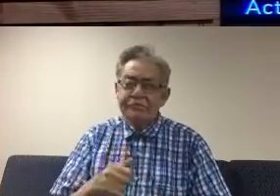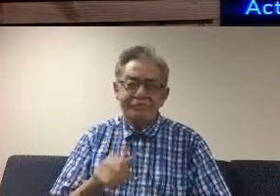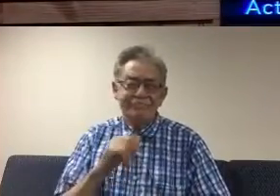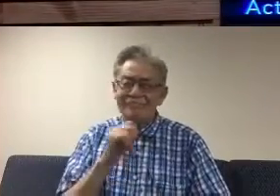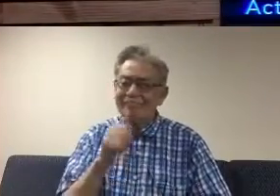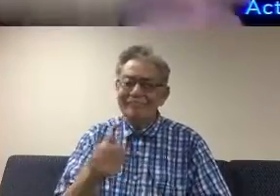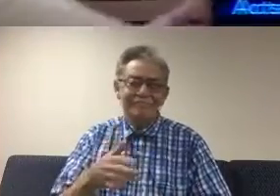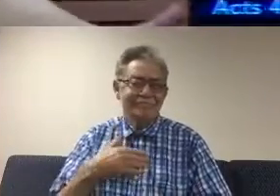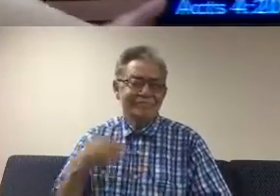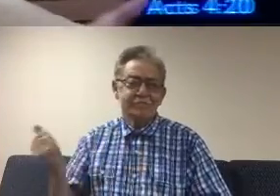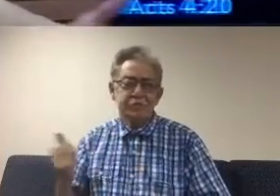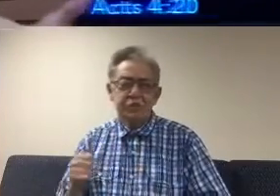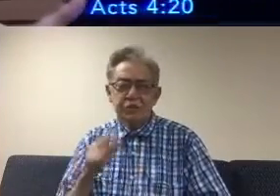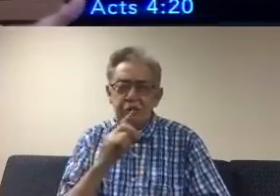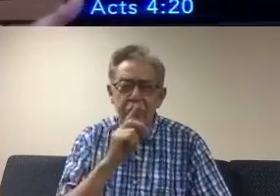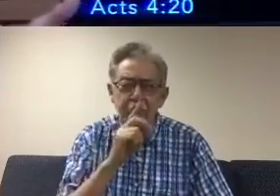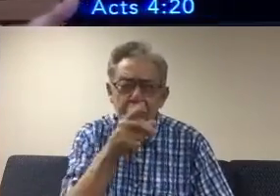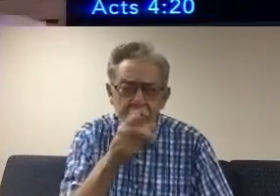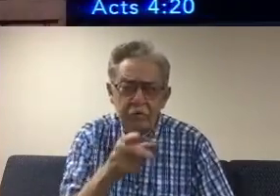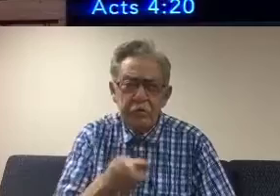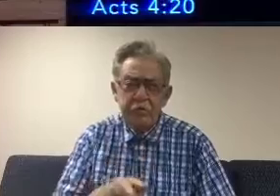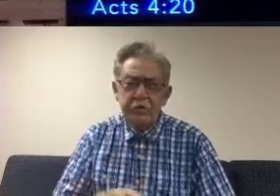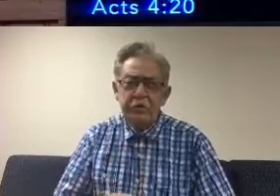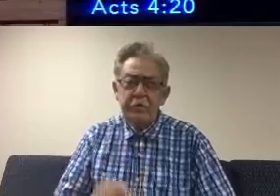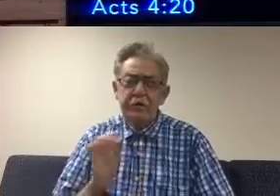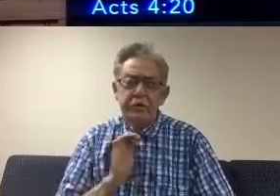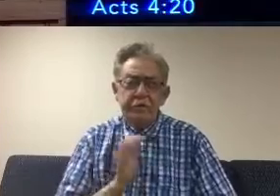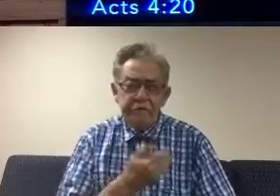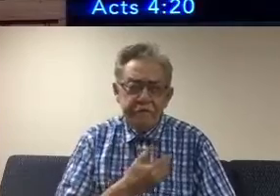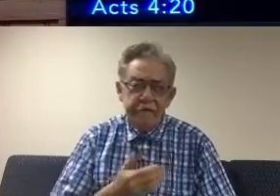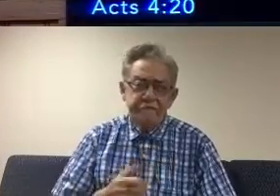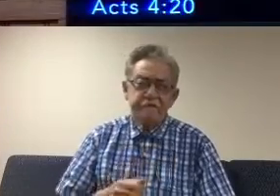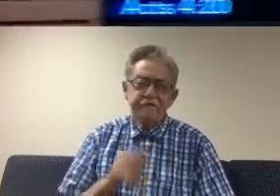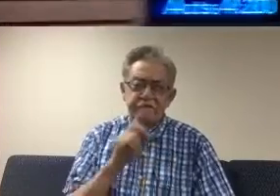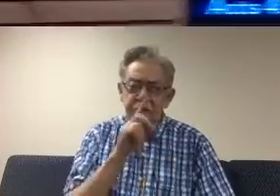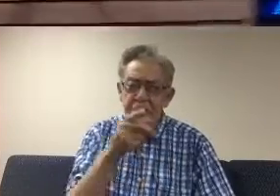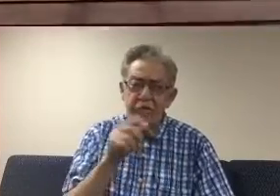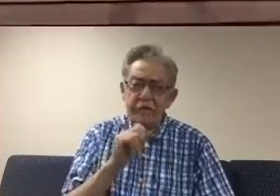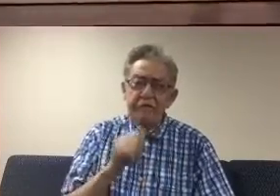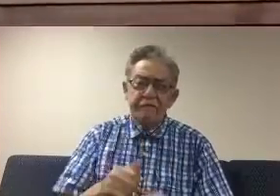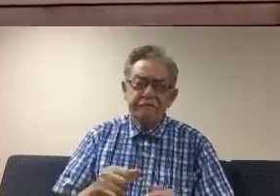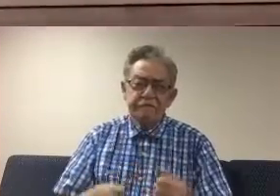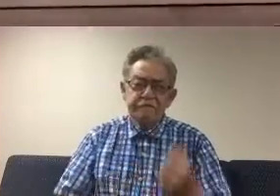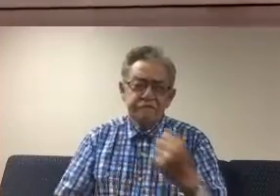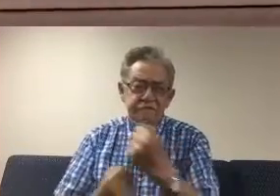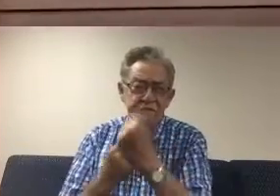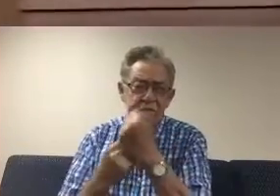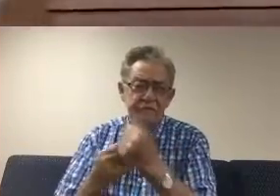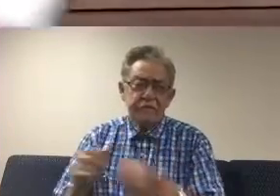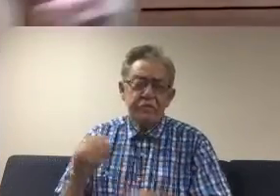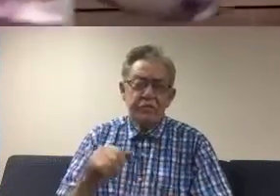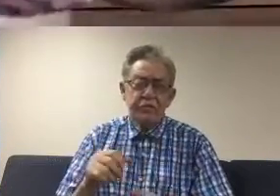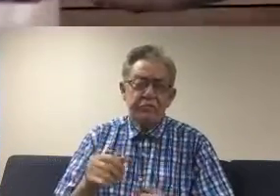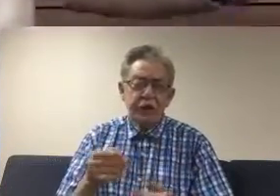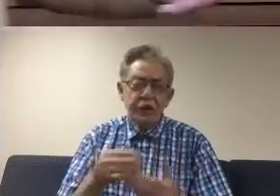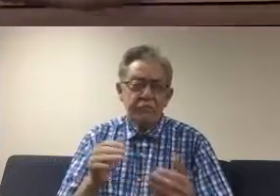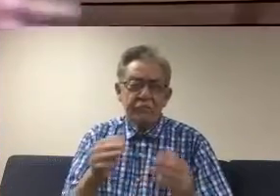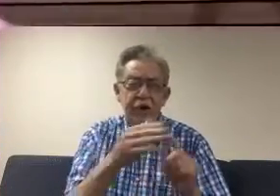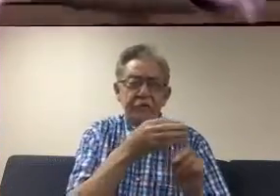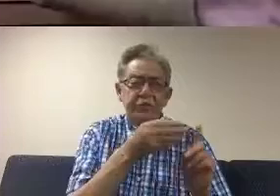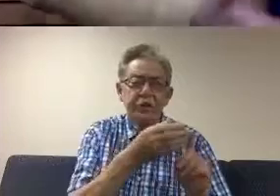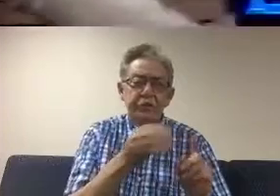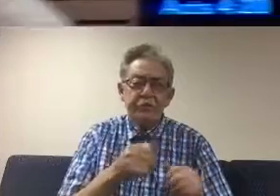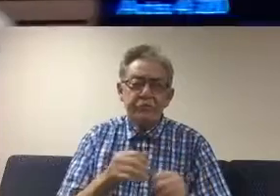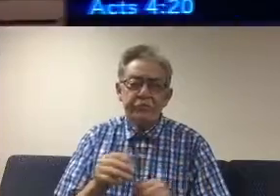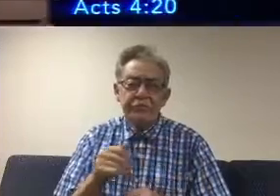is a reality. Our truth is not based on what's popular. Our truth is based on what